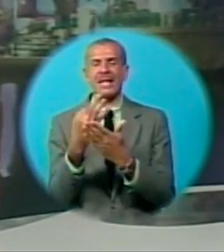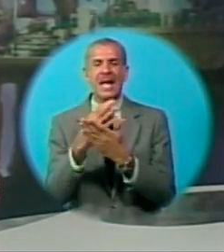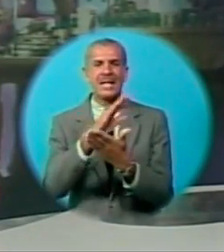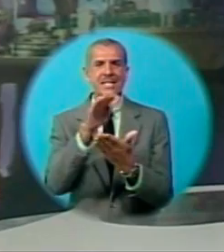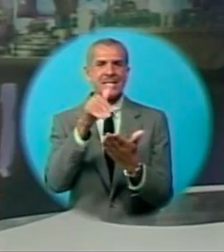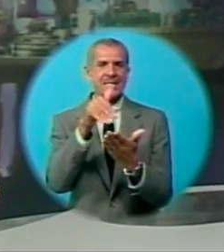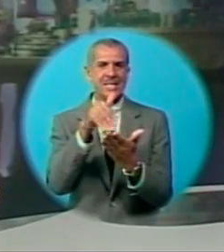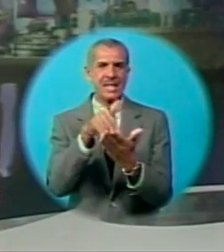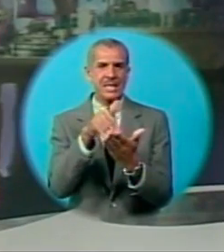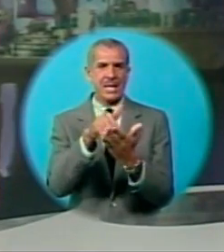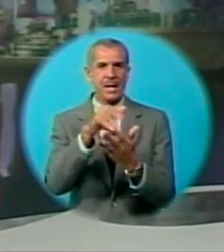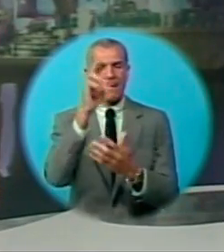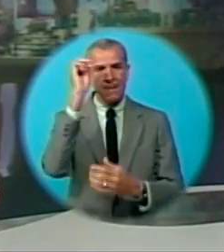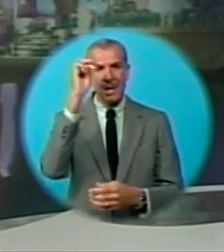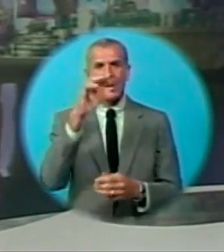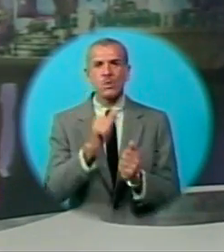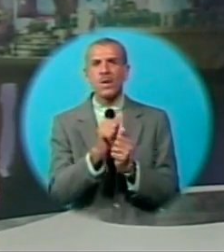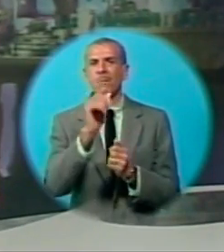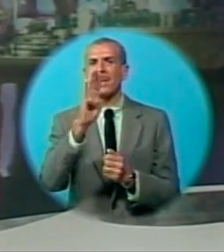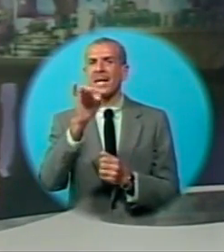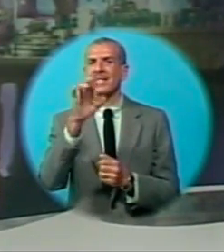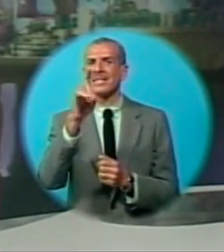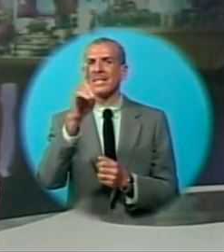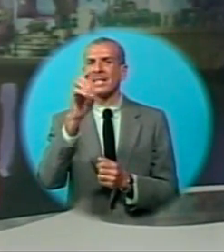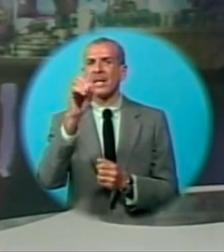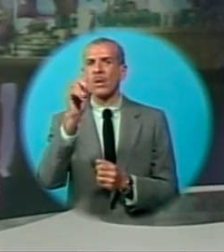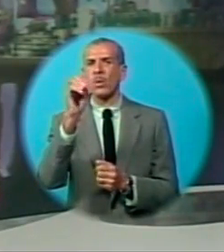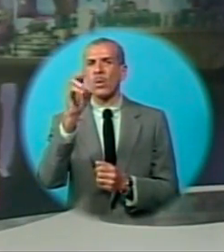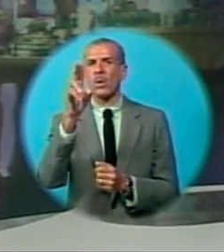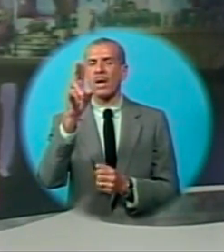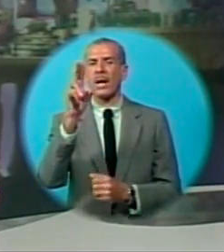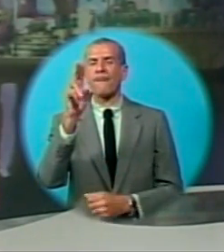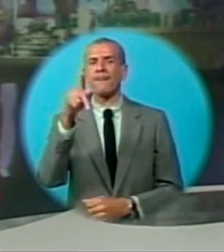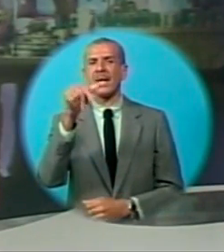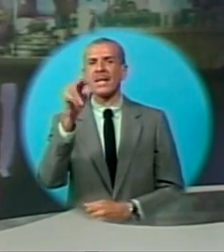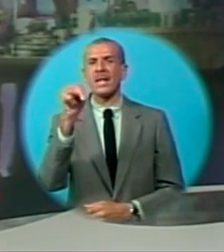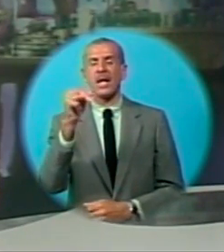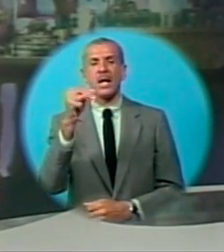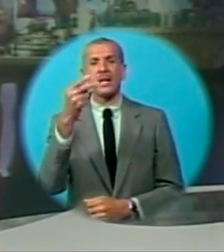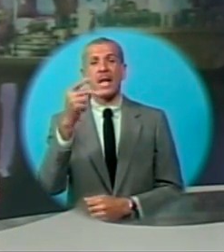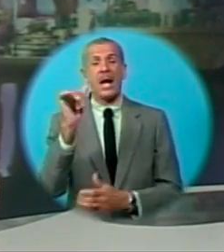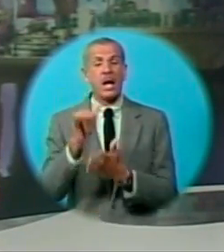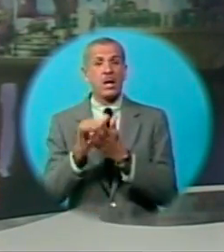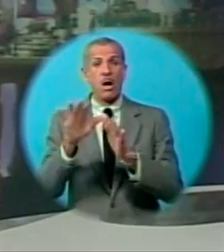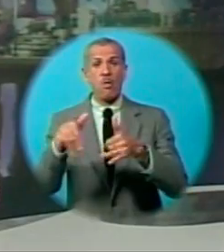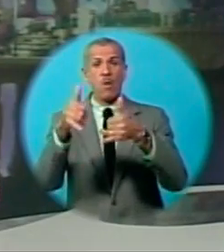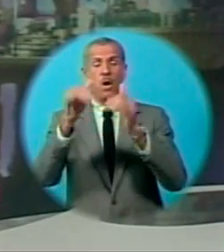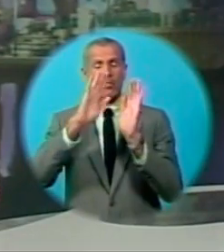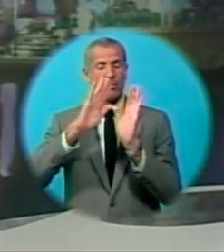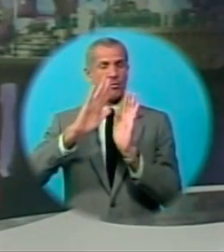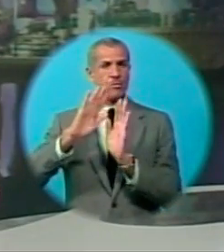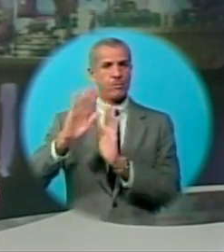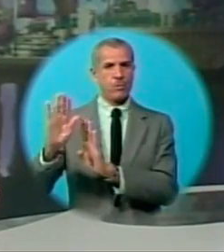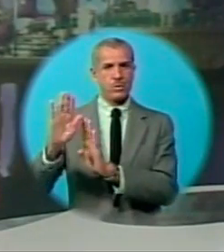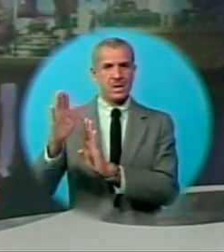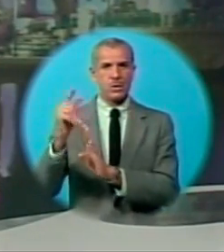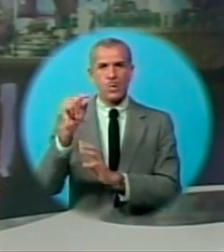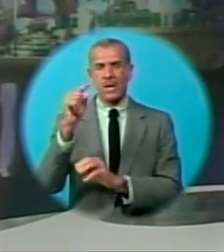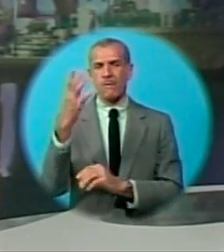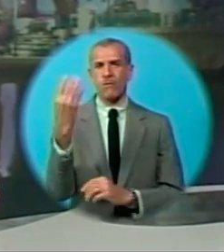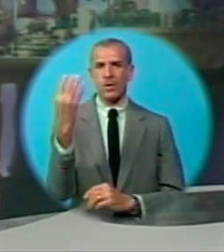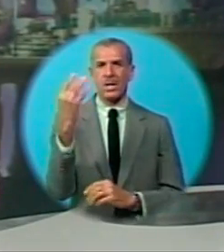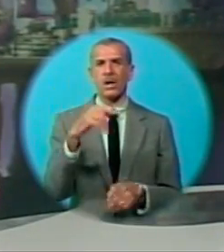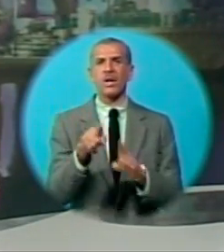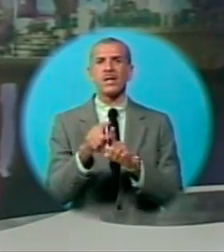Center. Mr. Manning, along with Basdio Pandey, both refused that award in 2014 after then Prime Minister Kamla